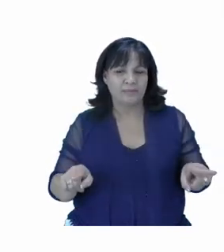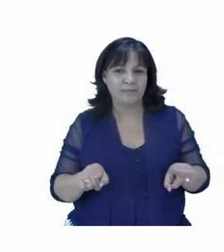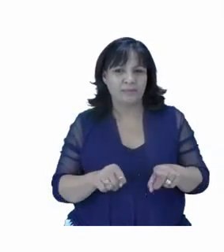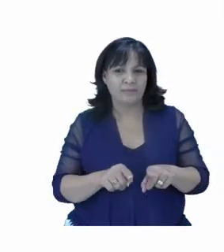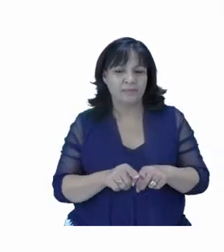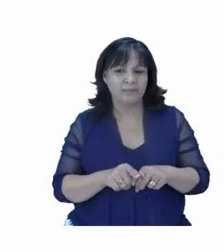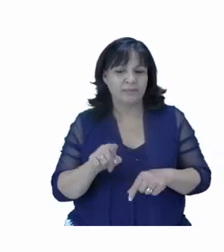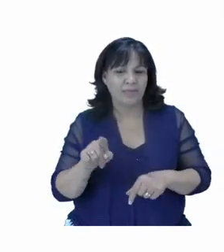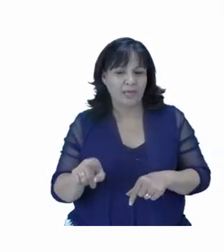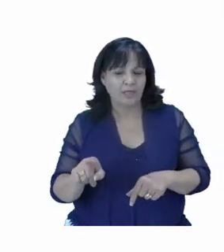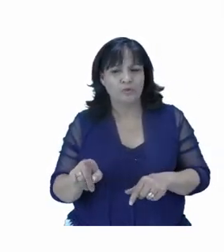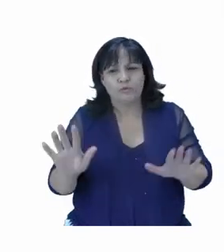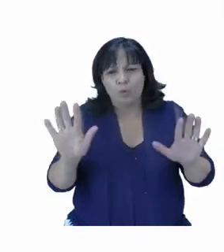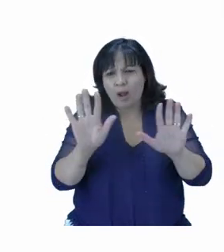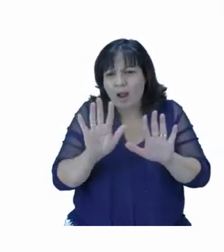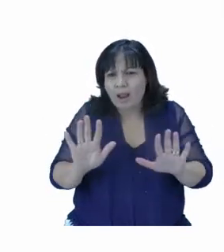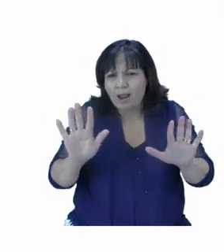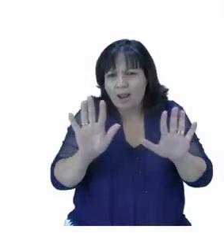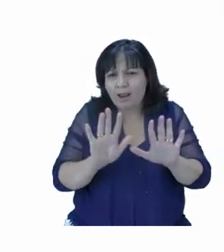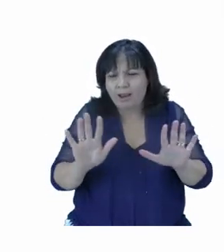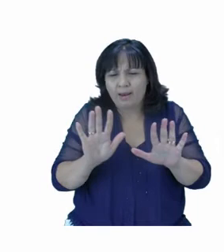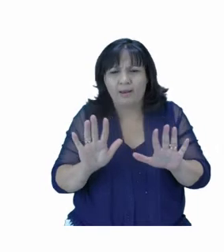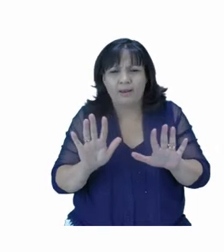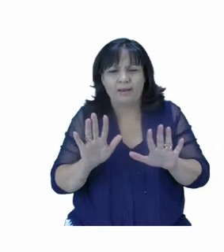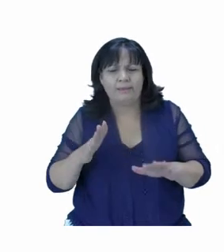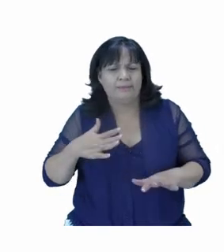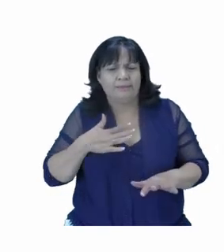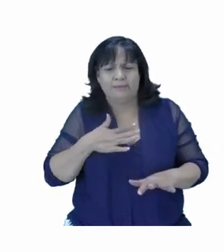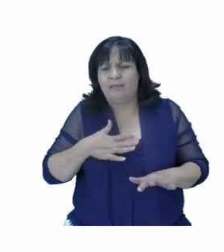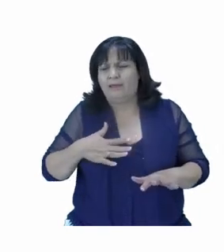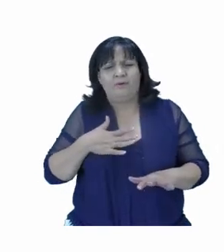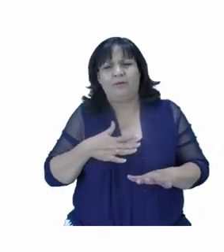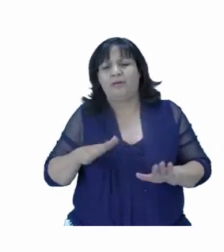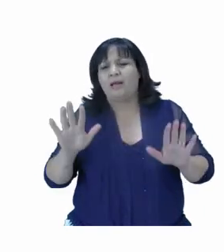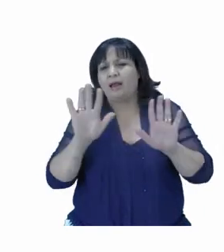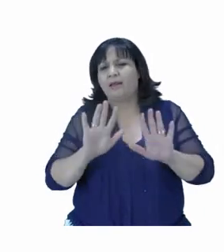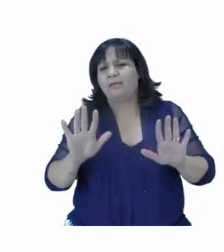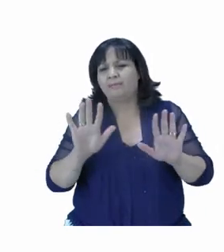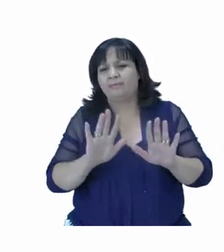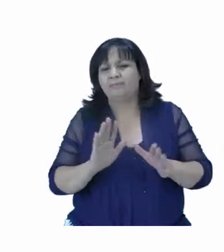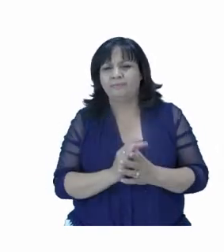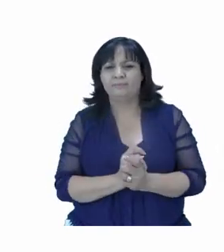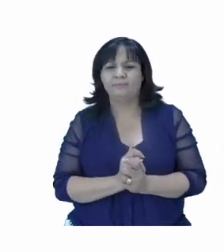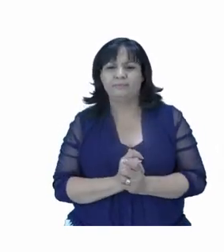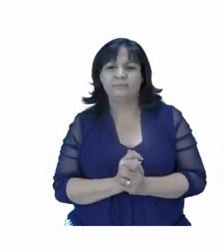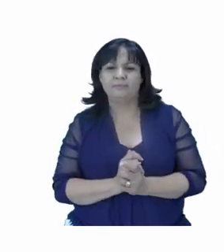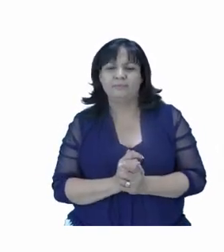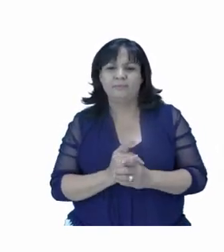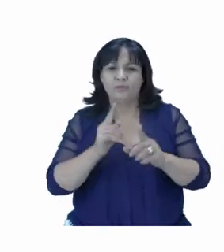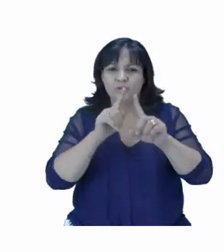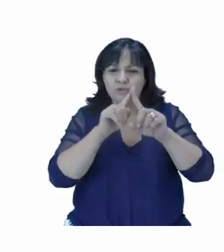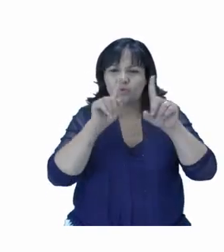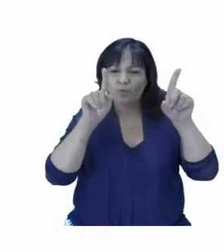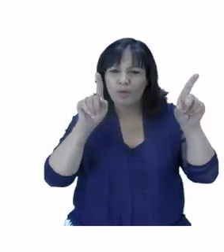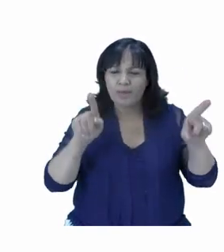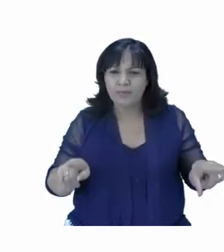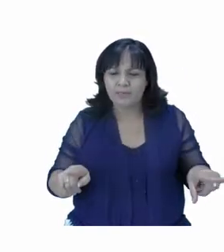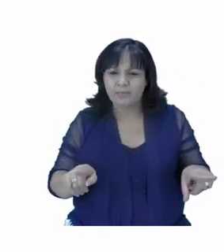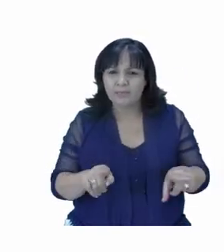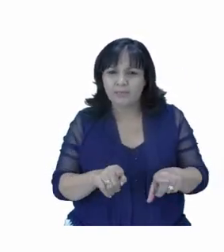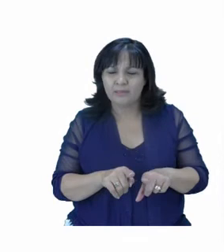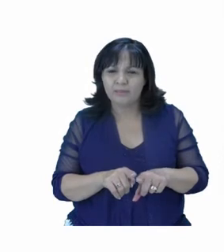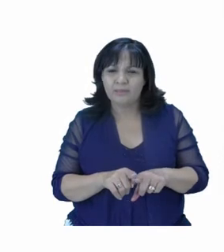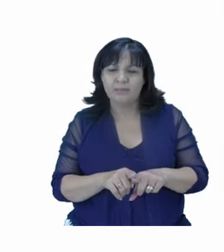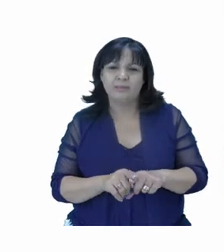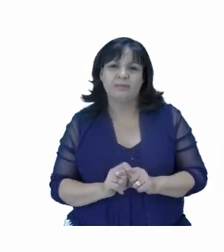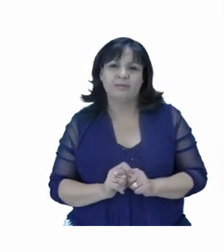your favorite color. Now you can see that the square is also